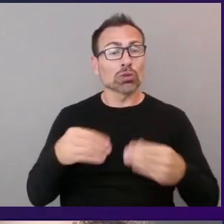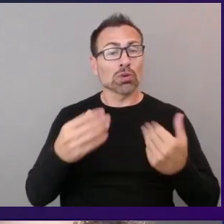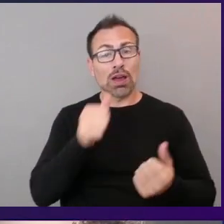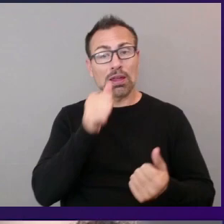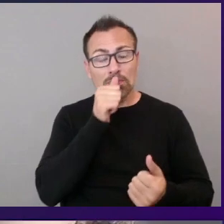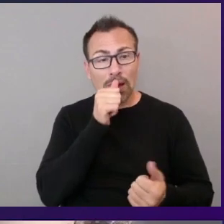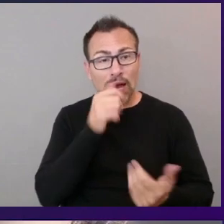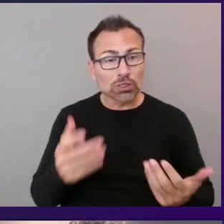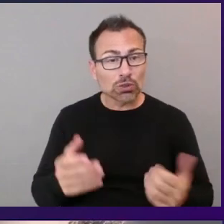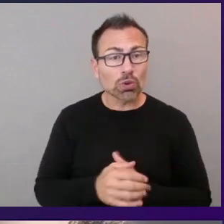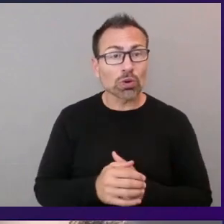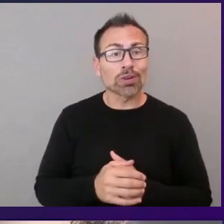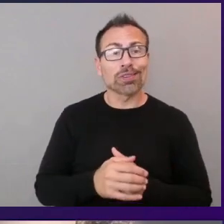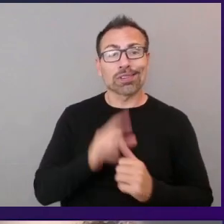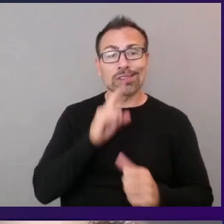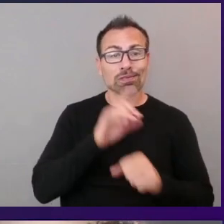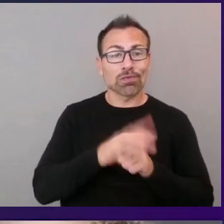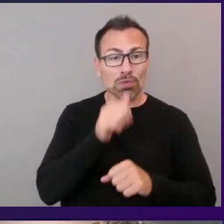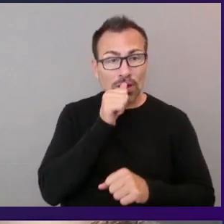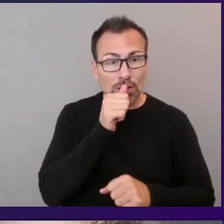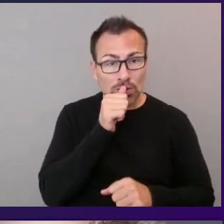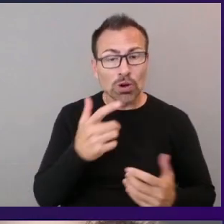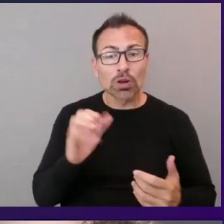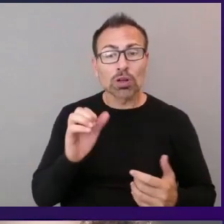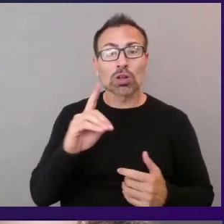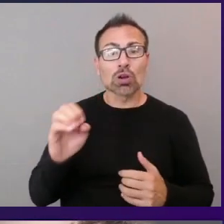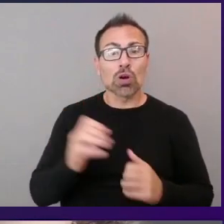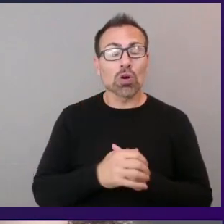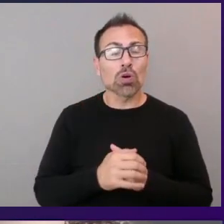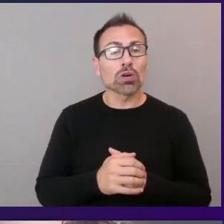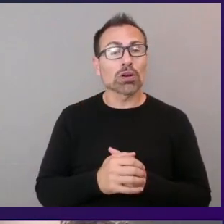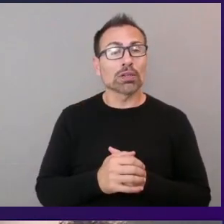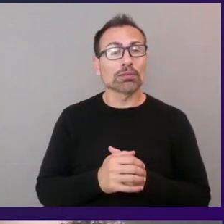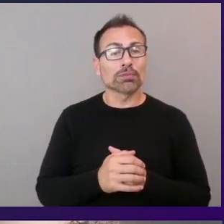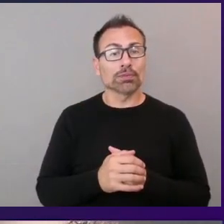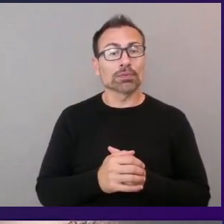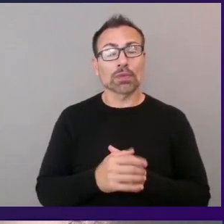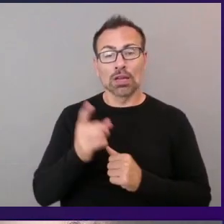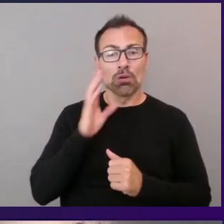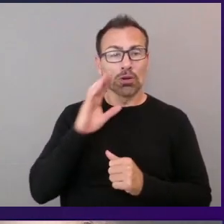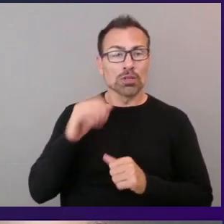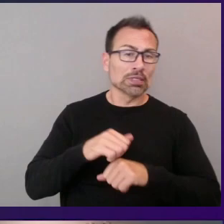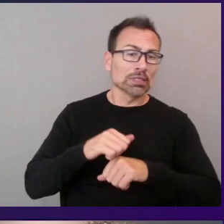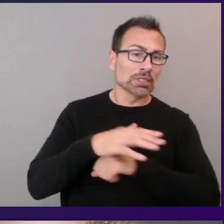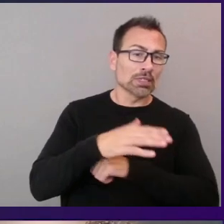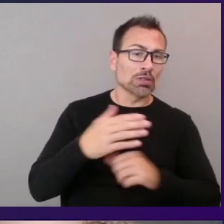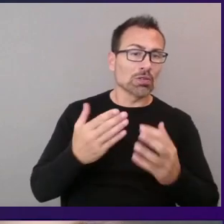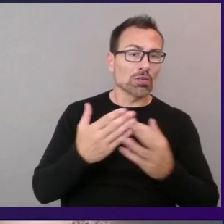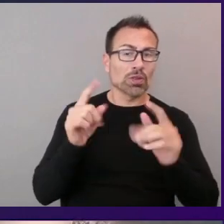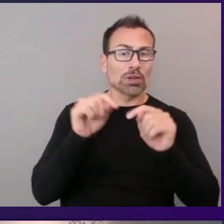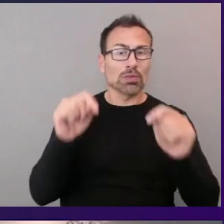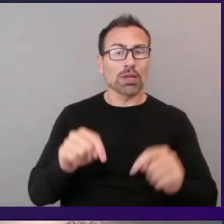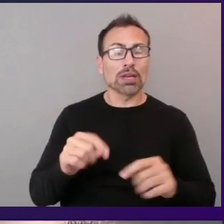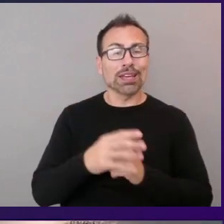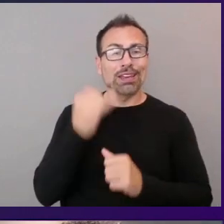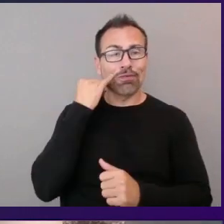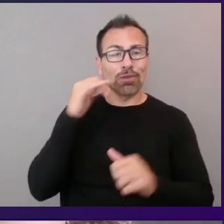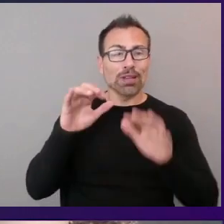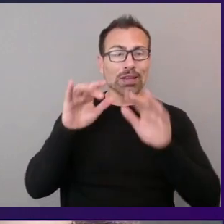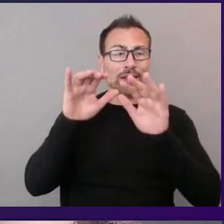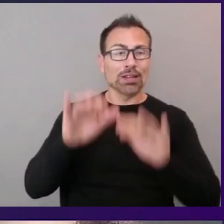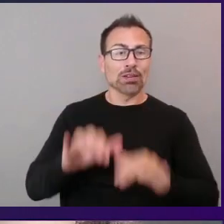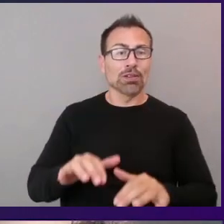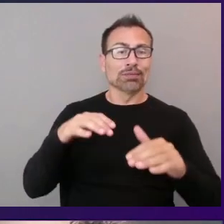will send us the confirmation code based on the template we edited before. If we enter the confirmation code, now we are in